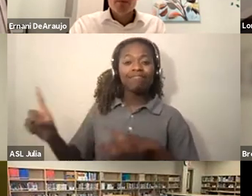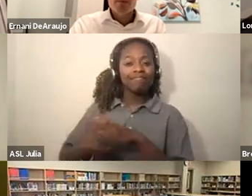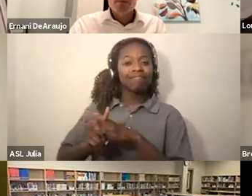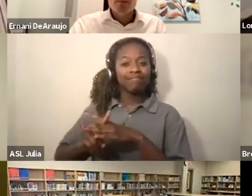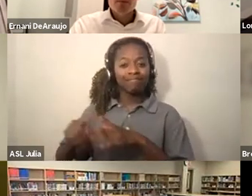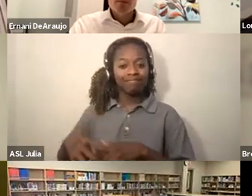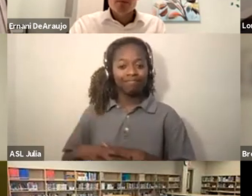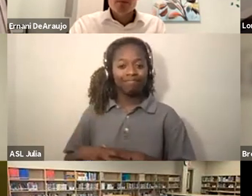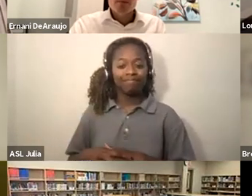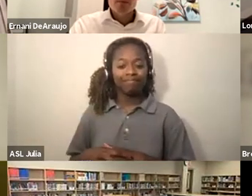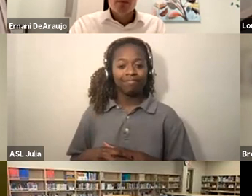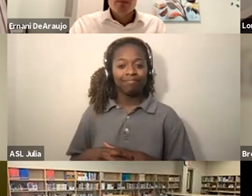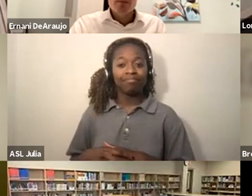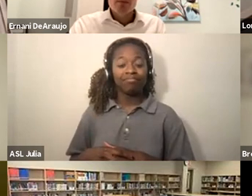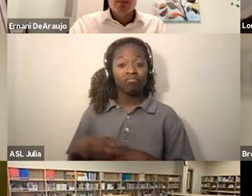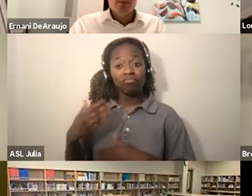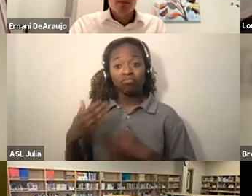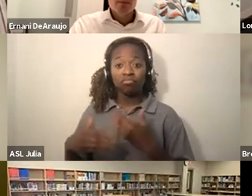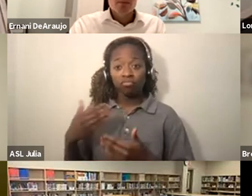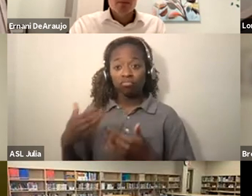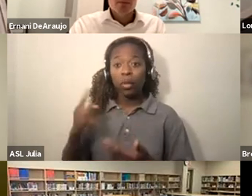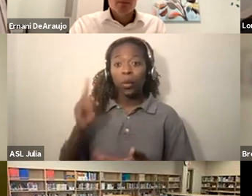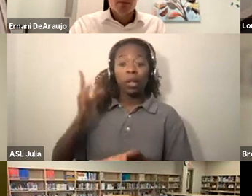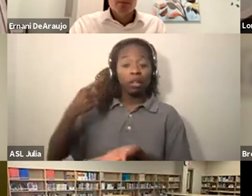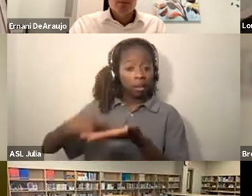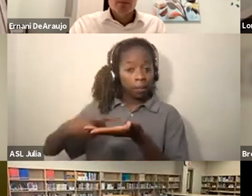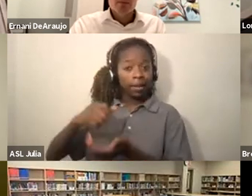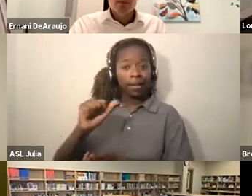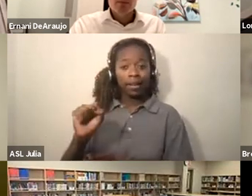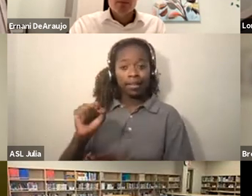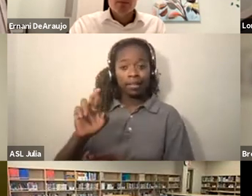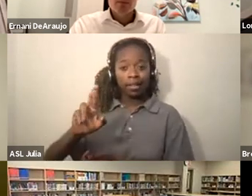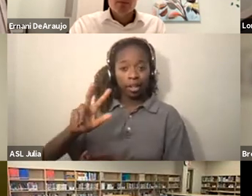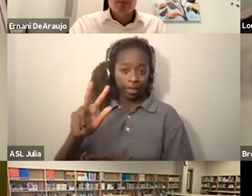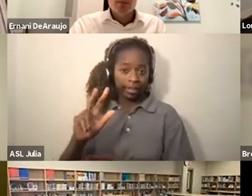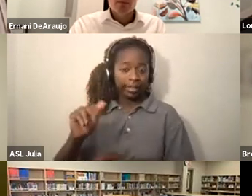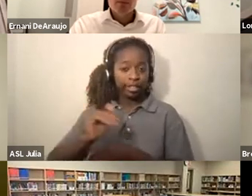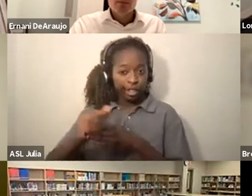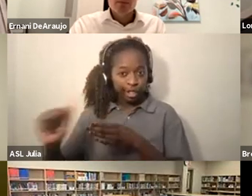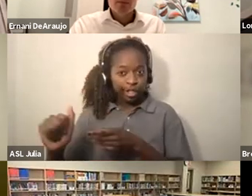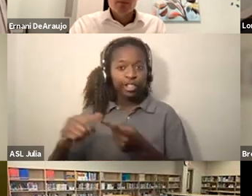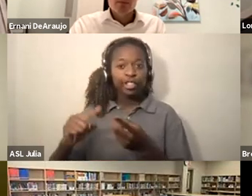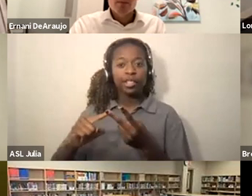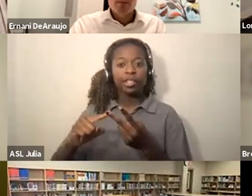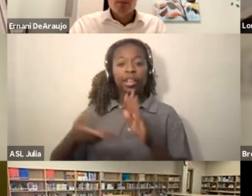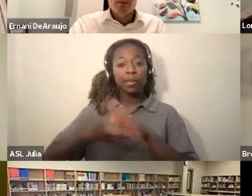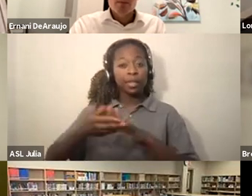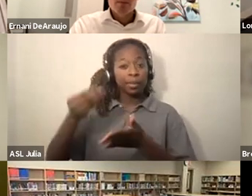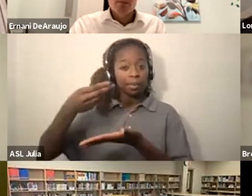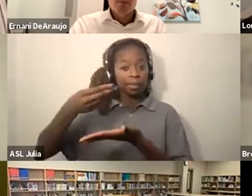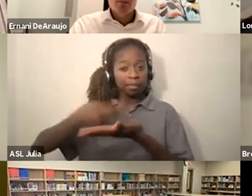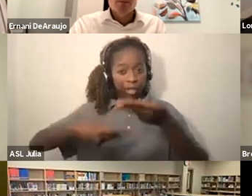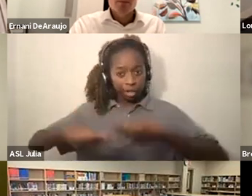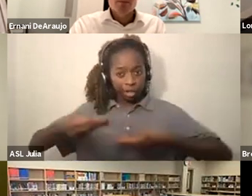um and then as we start talking about sr3 dollars and our operational budget uh you will hear